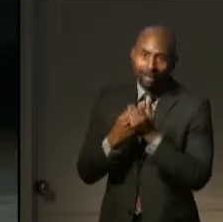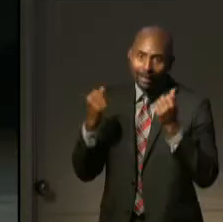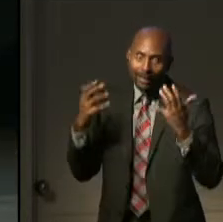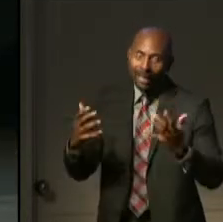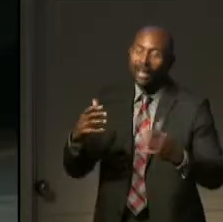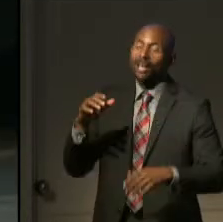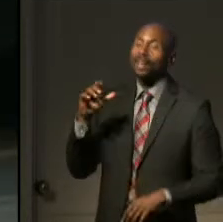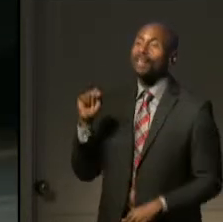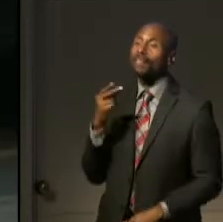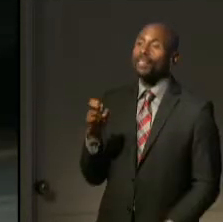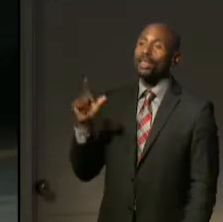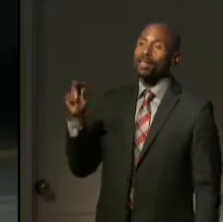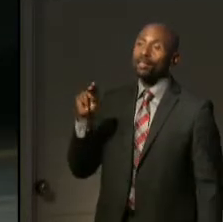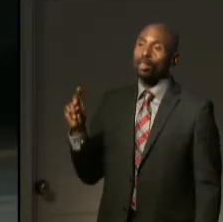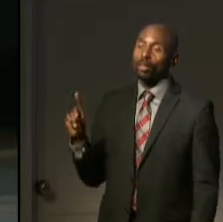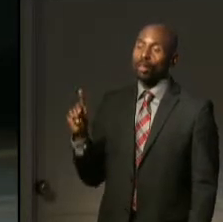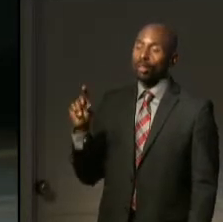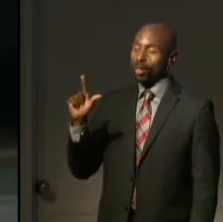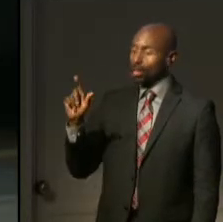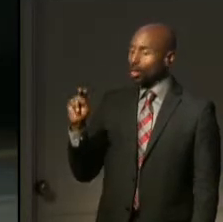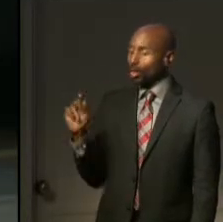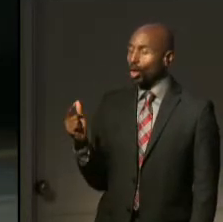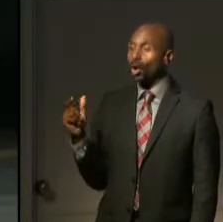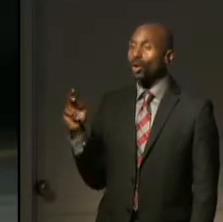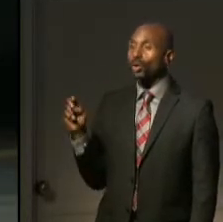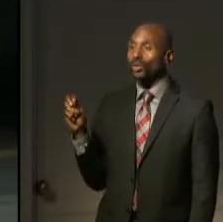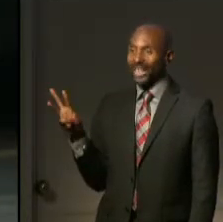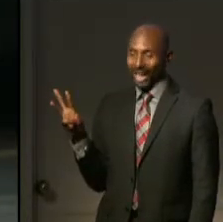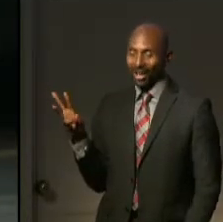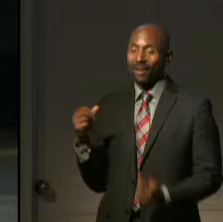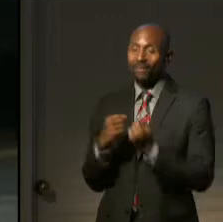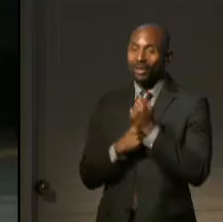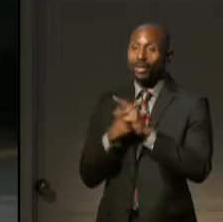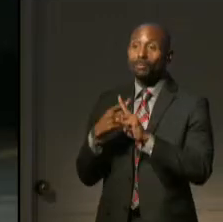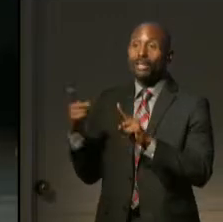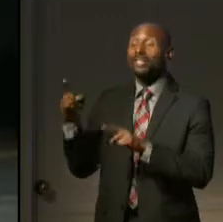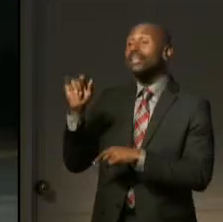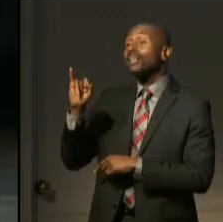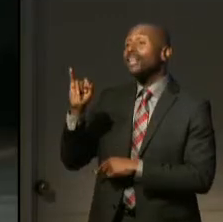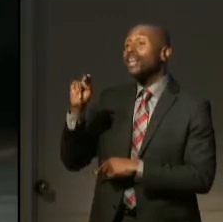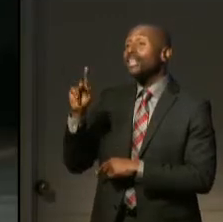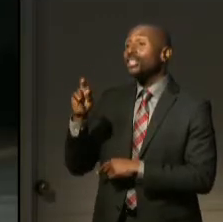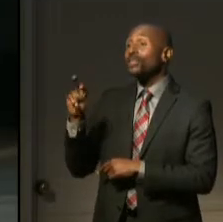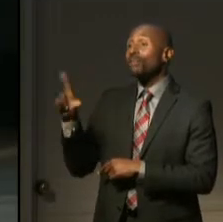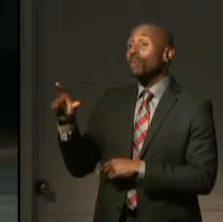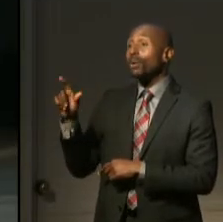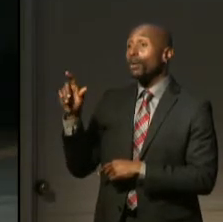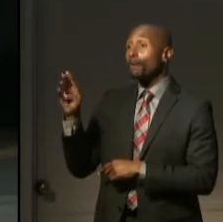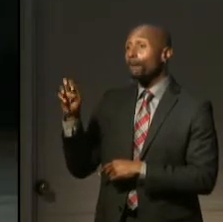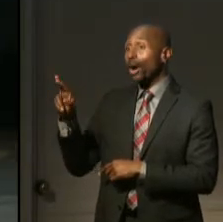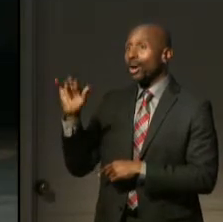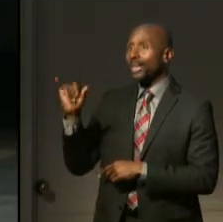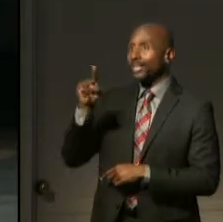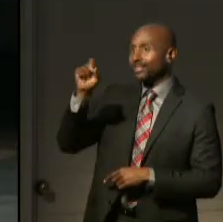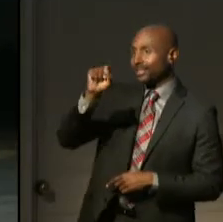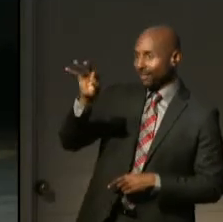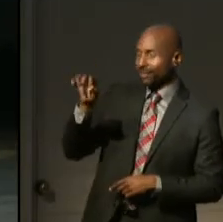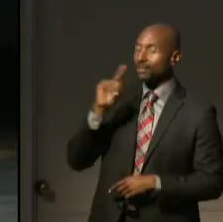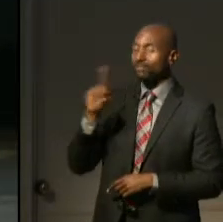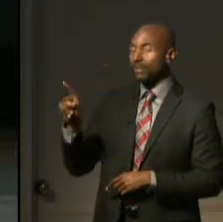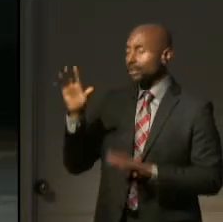to a friend, a recent customer of the Interval Bar that's up there in San Francisco, which is fantastic. Please check that out.